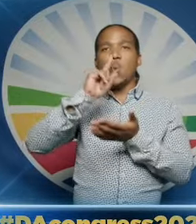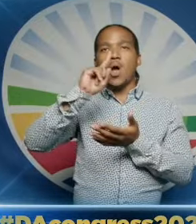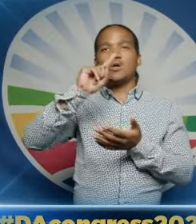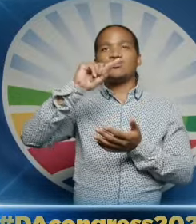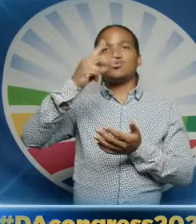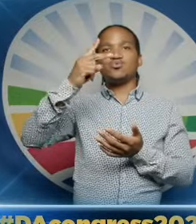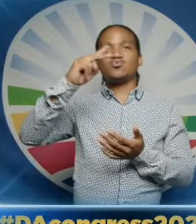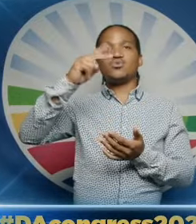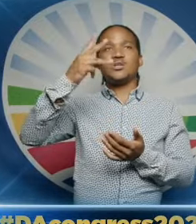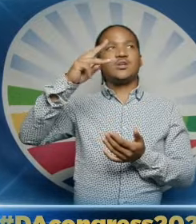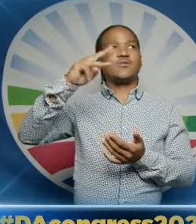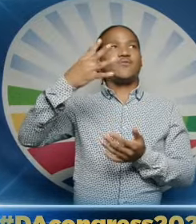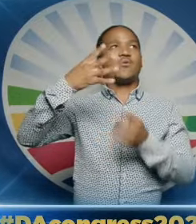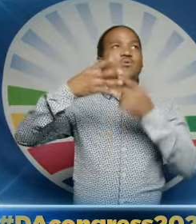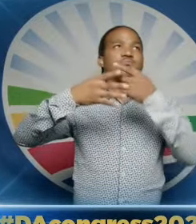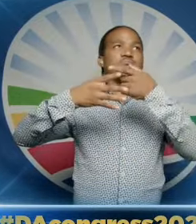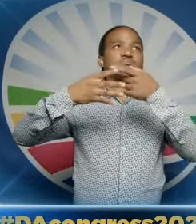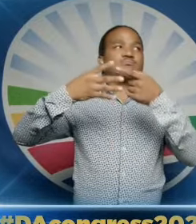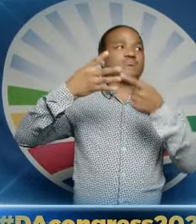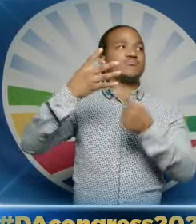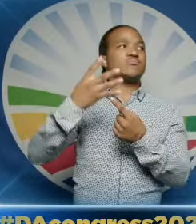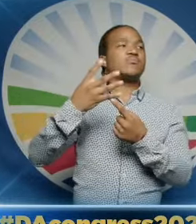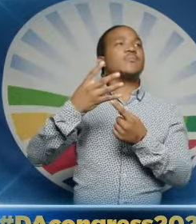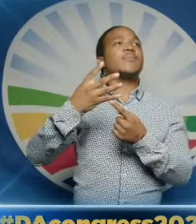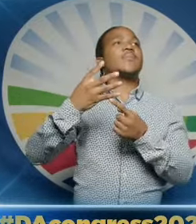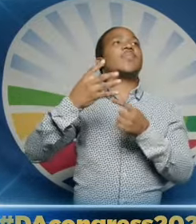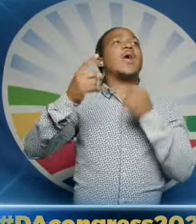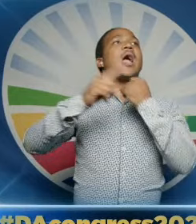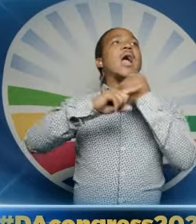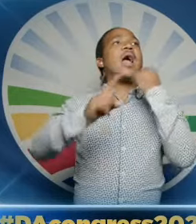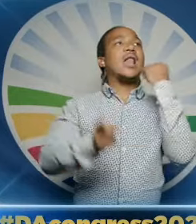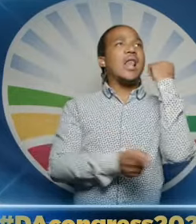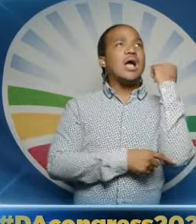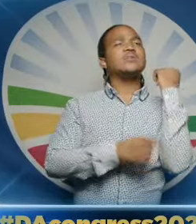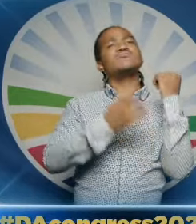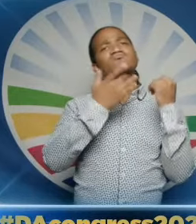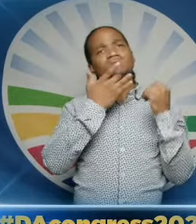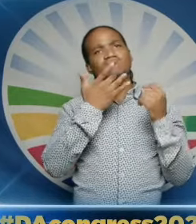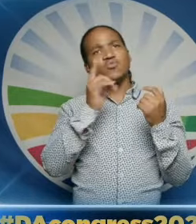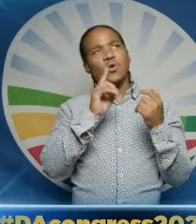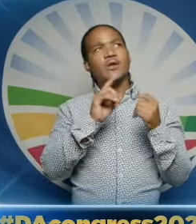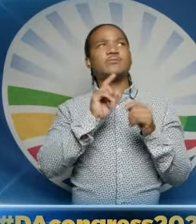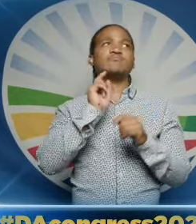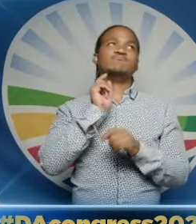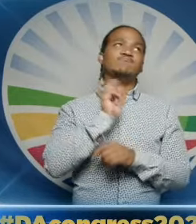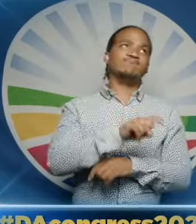and pap in the fourth position. And then lastly, you'll find your fifth favorite, and you'll click the